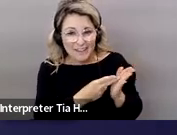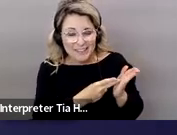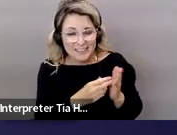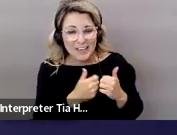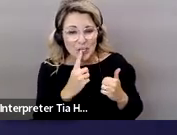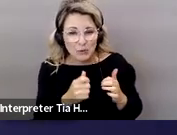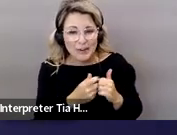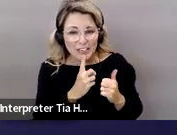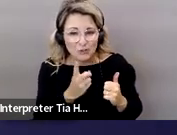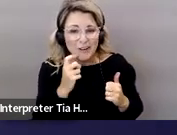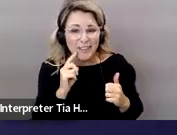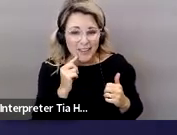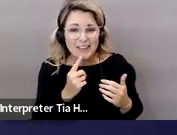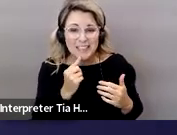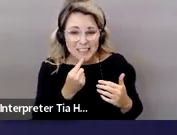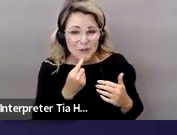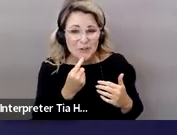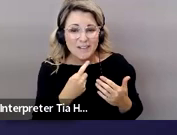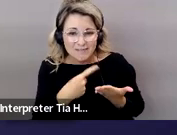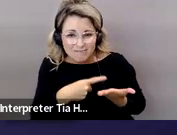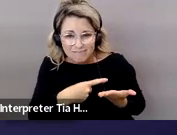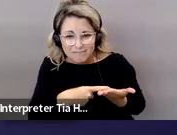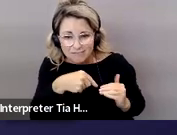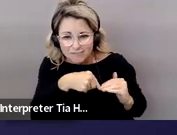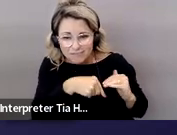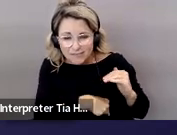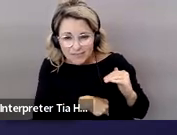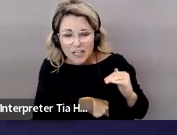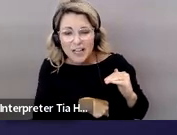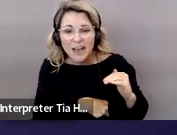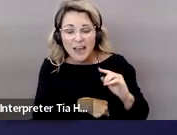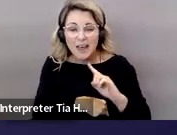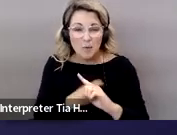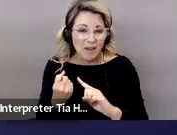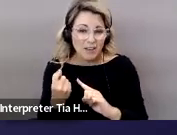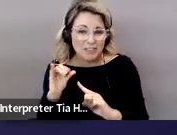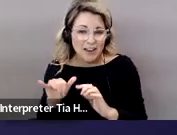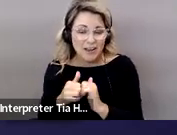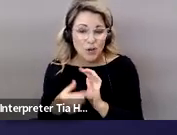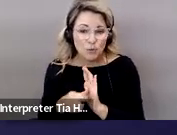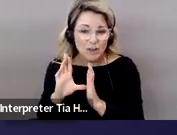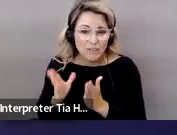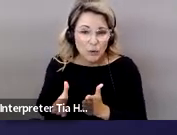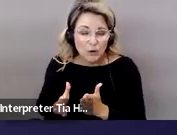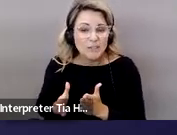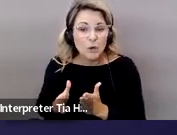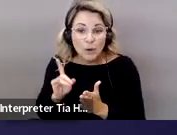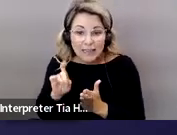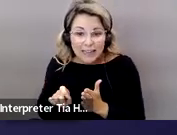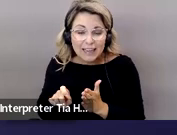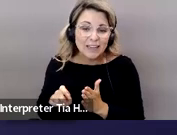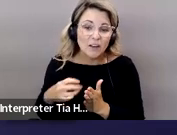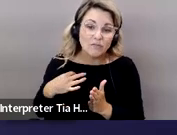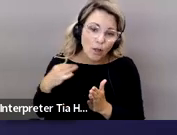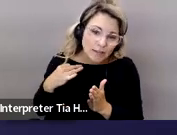down and talking about reviewers are, you know, you mentioned people, we need reviewers, people are volunteering to